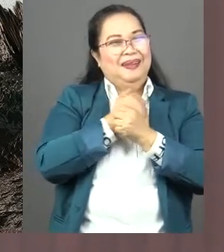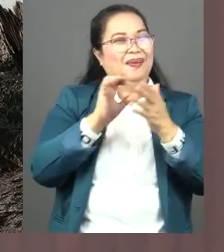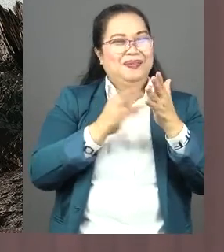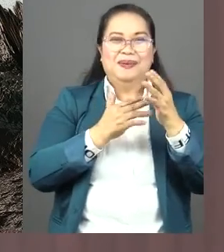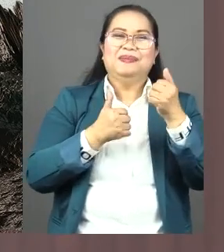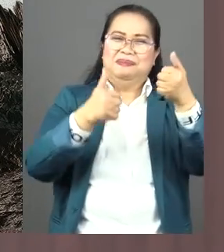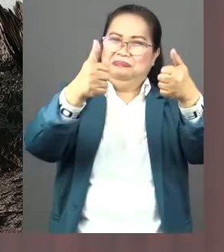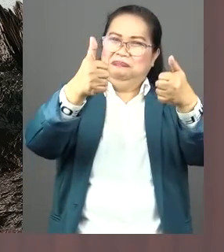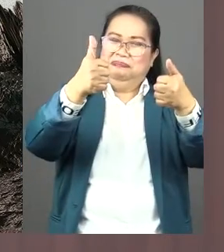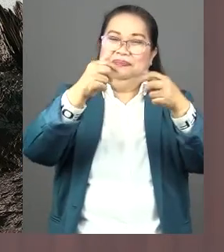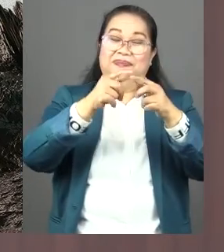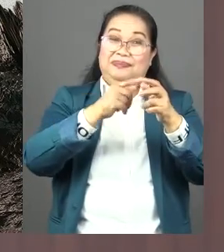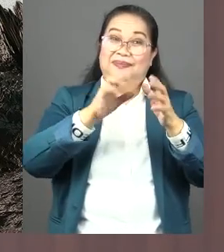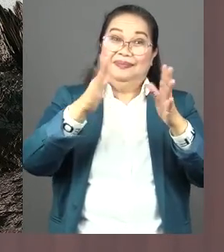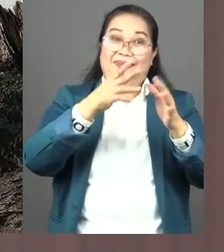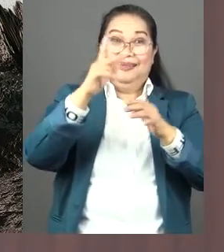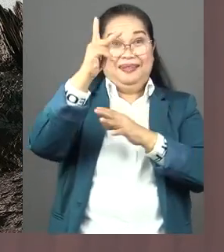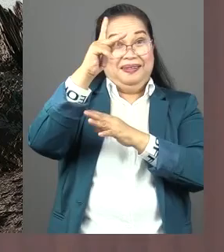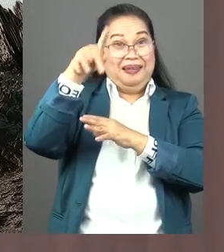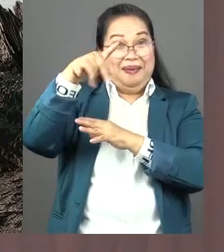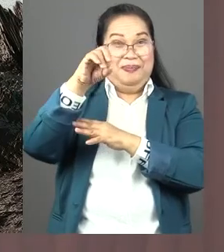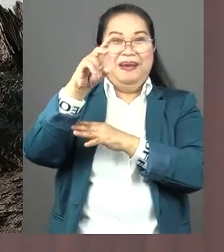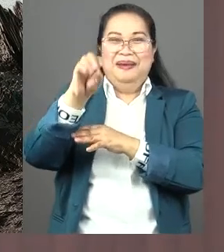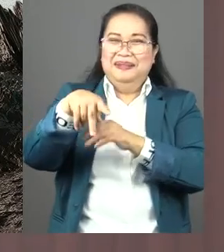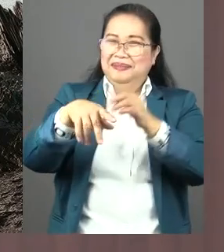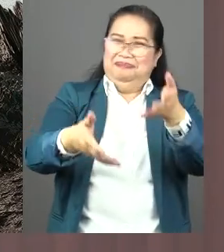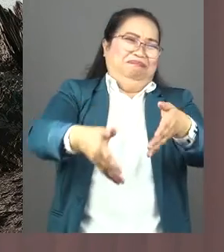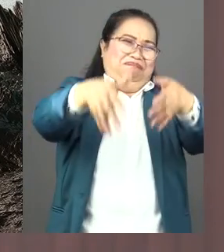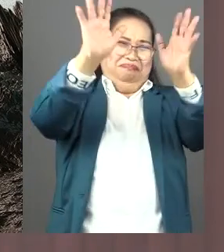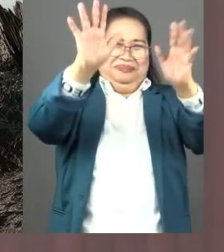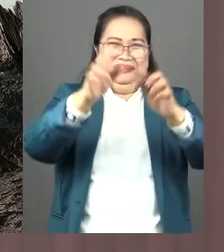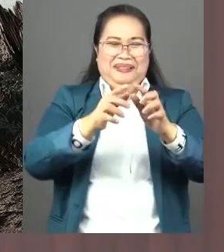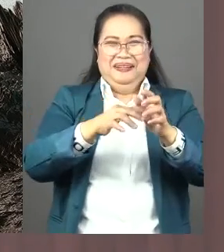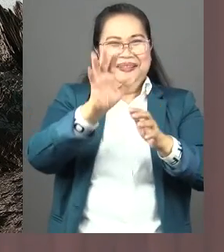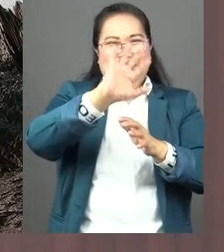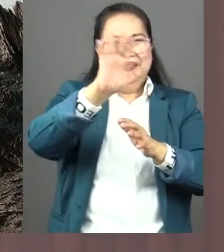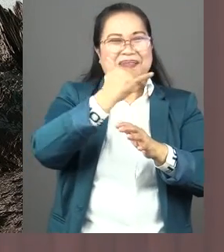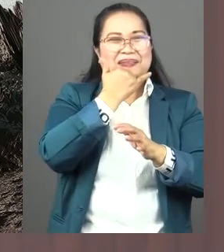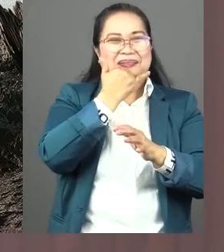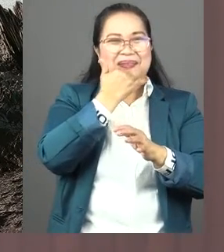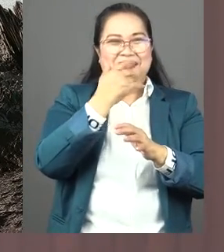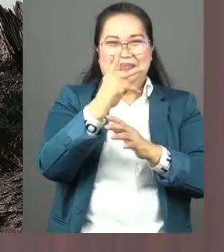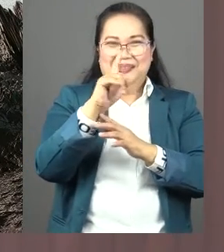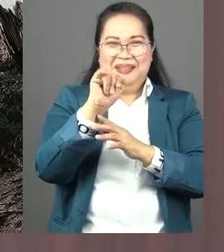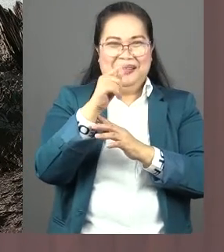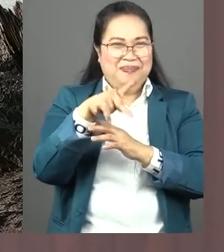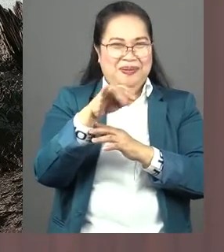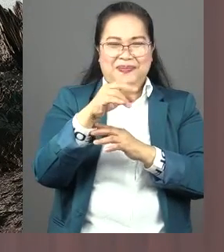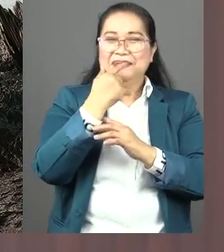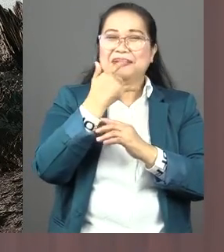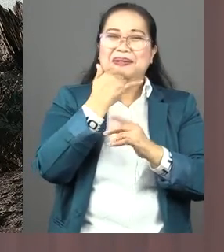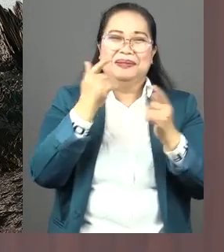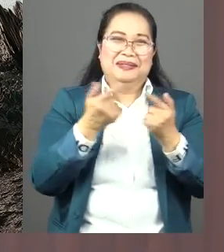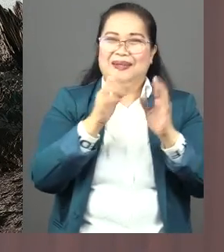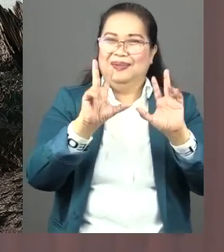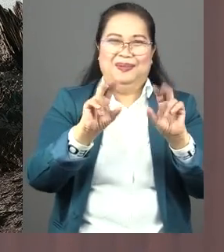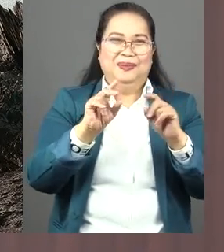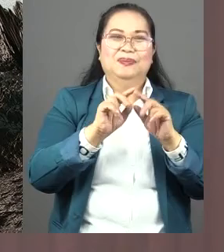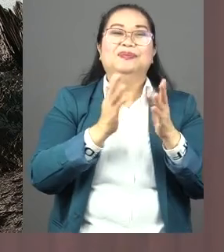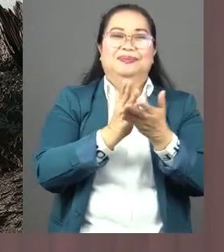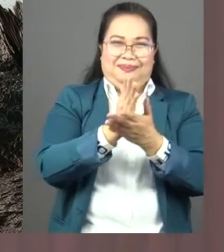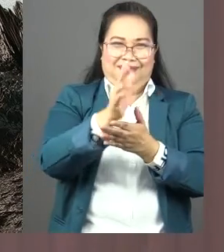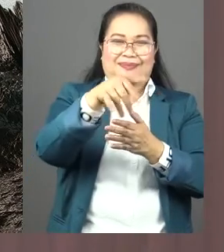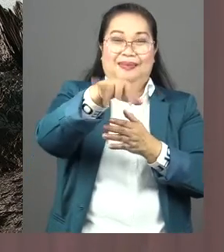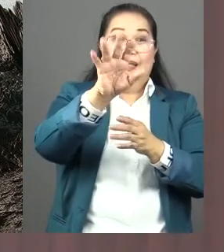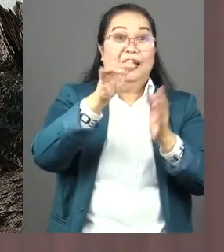ahead. If you're a K-pop lover, go ahead. I see nothing in the Bible that says it's sinful, okay? But will you please add